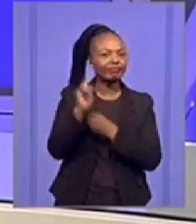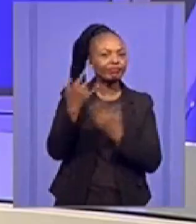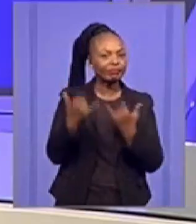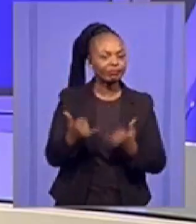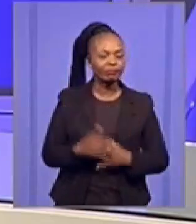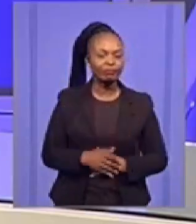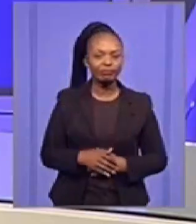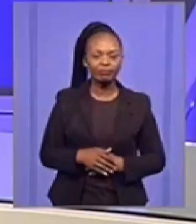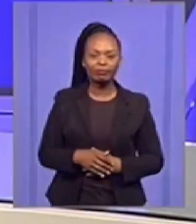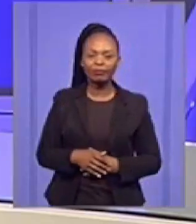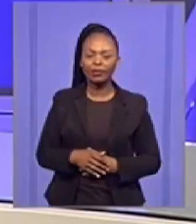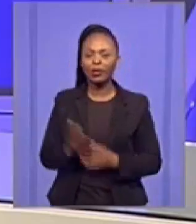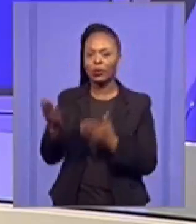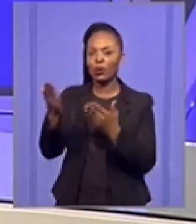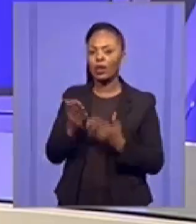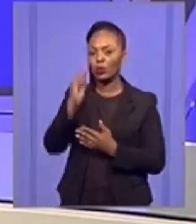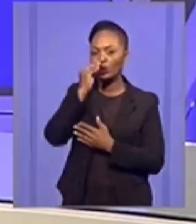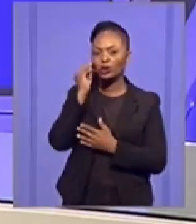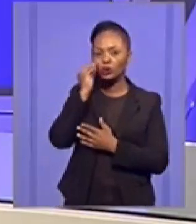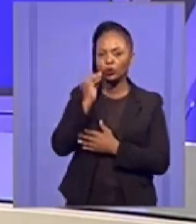Makgala, re a o amohela ditabeng tsa Sesotho.